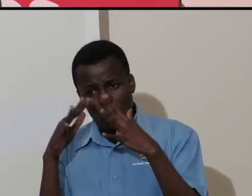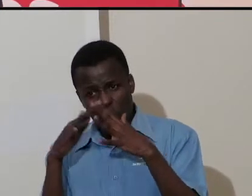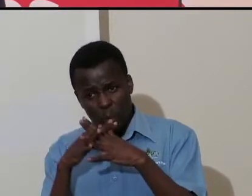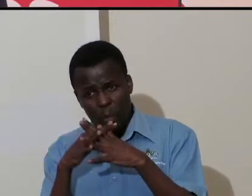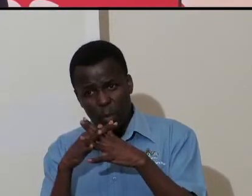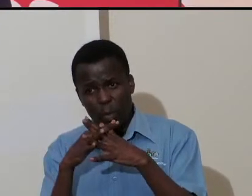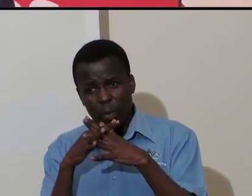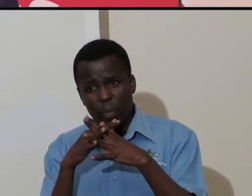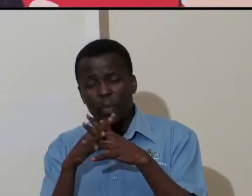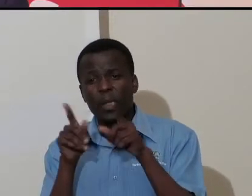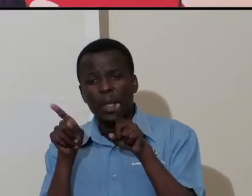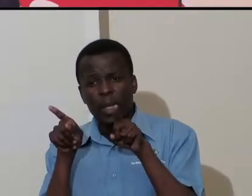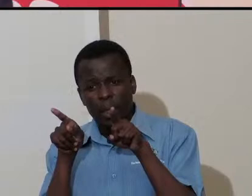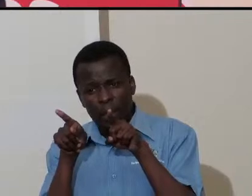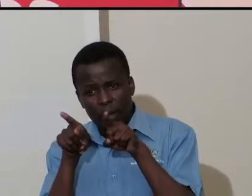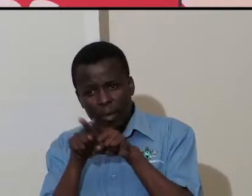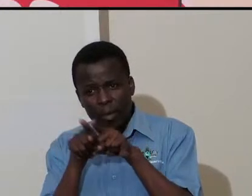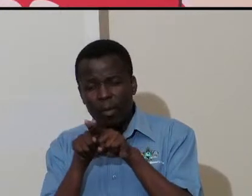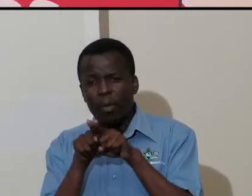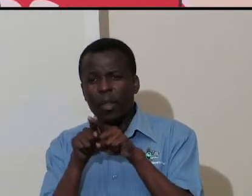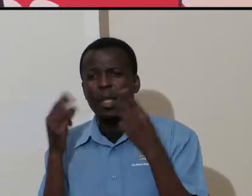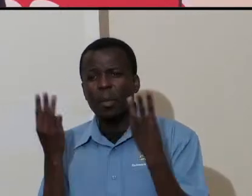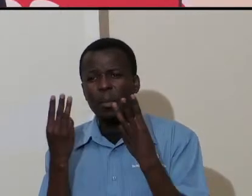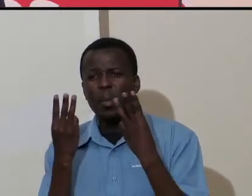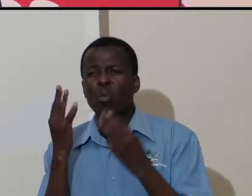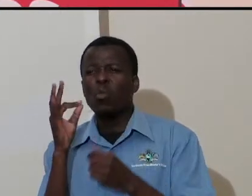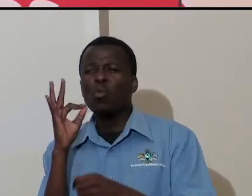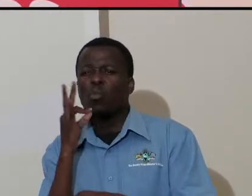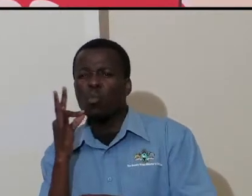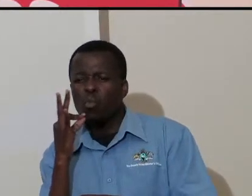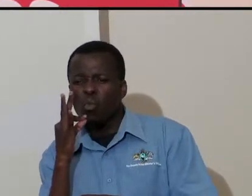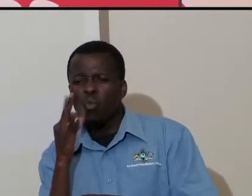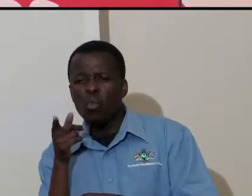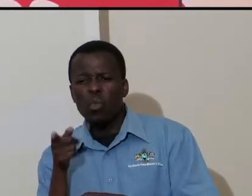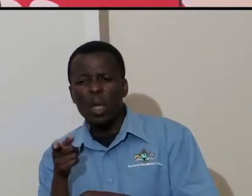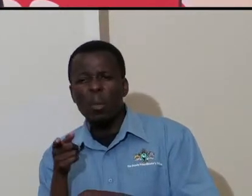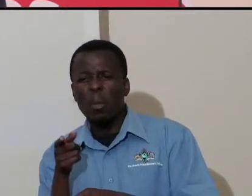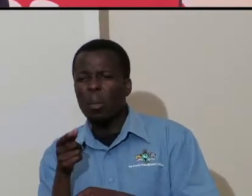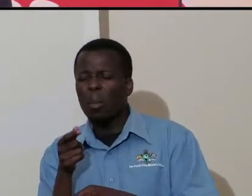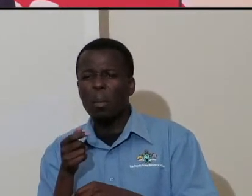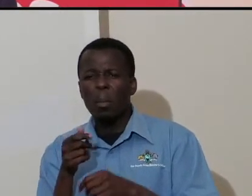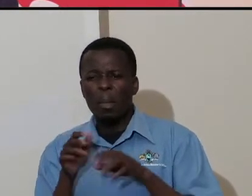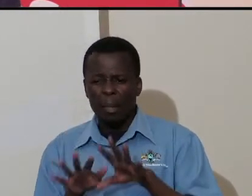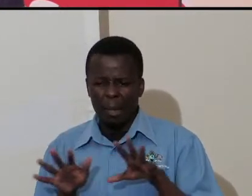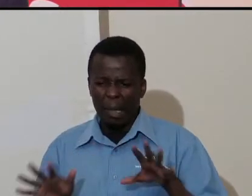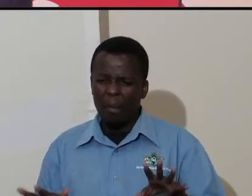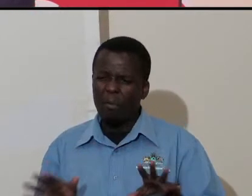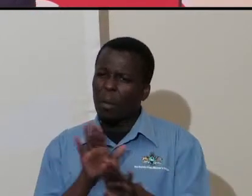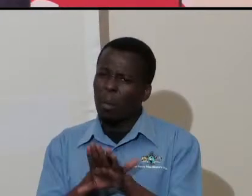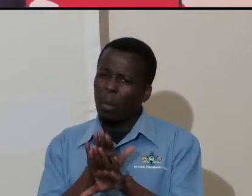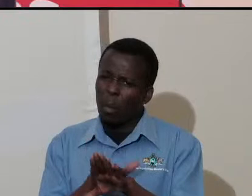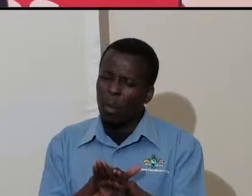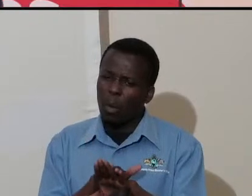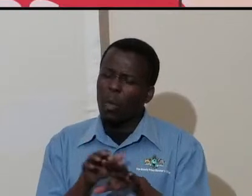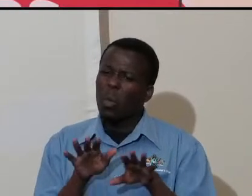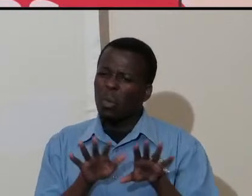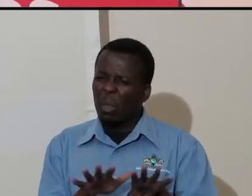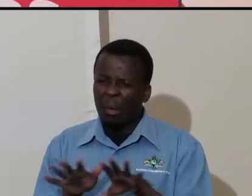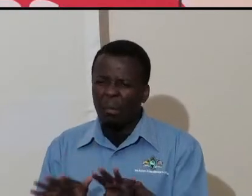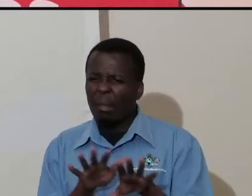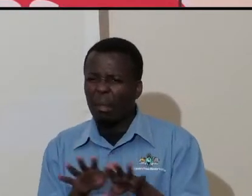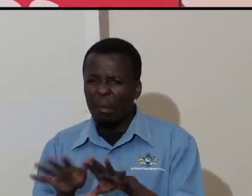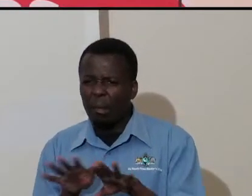including the most affected, such as adolescents and young girls,